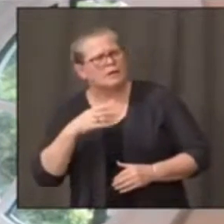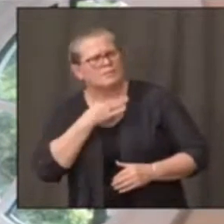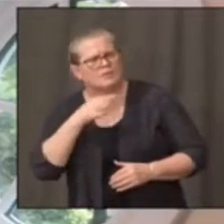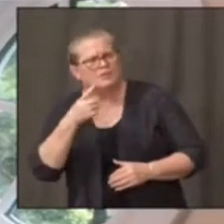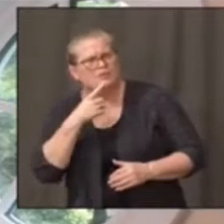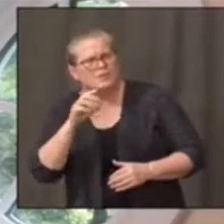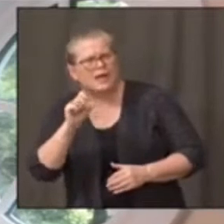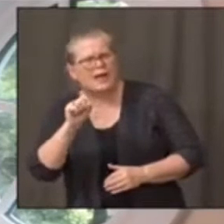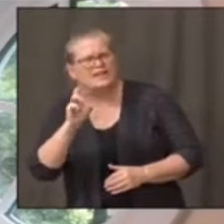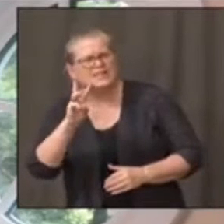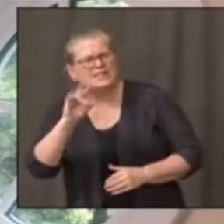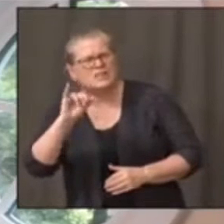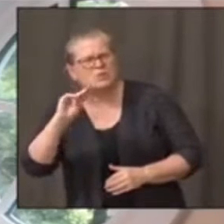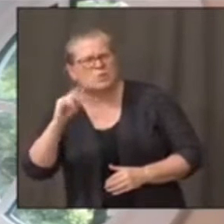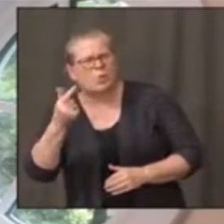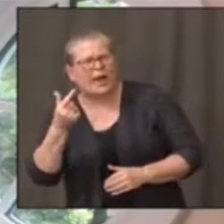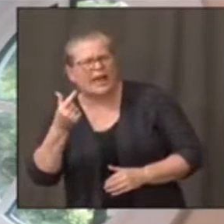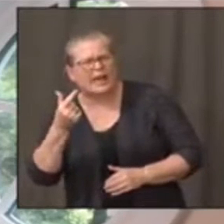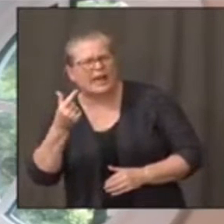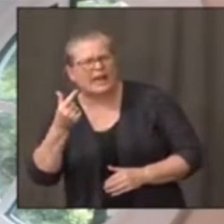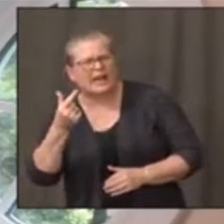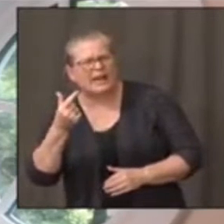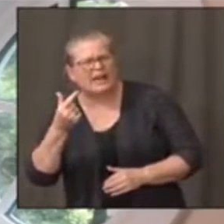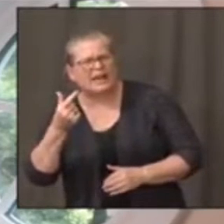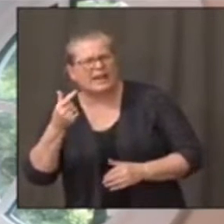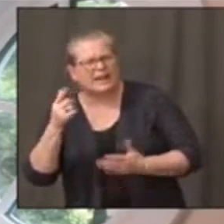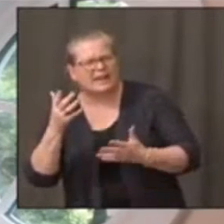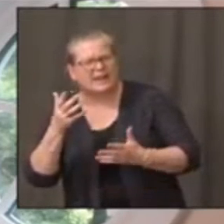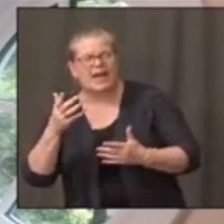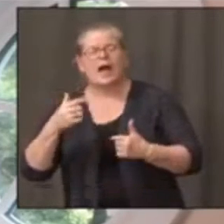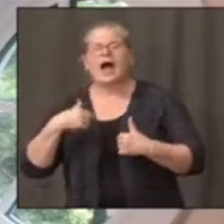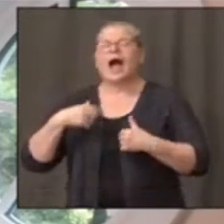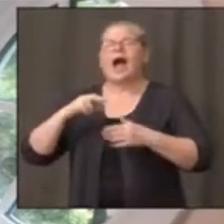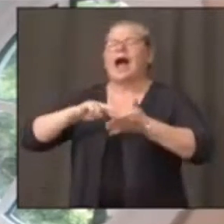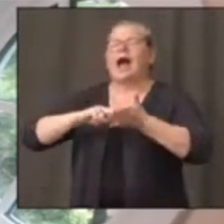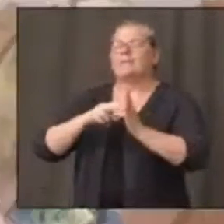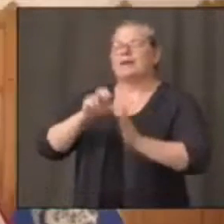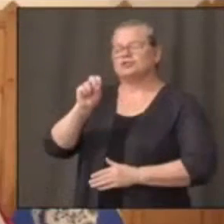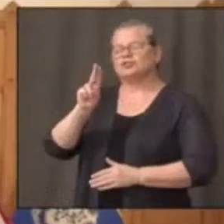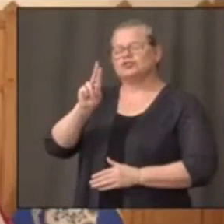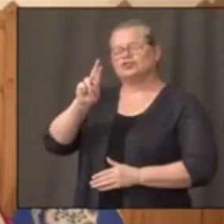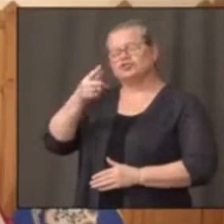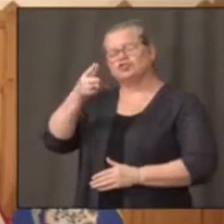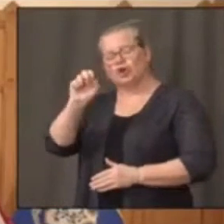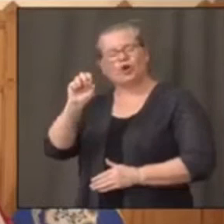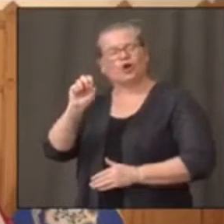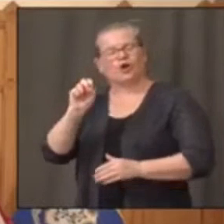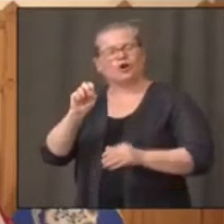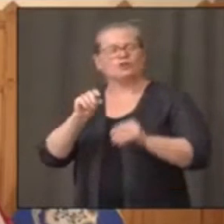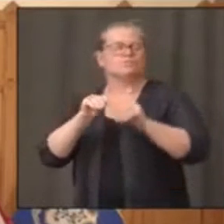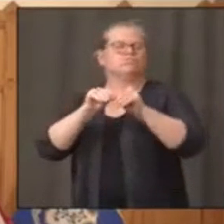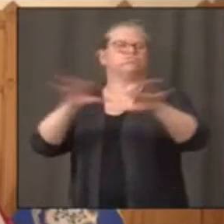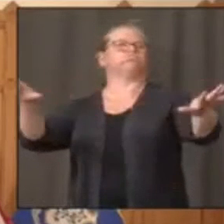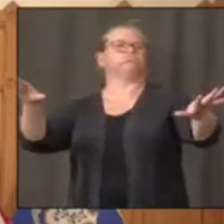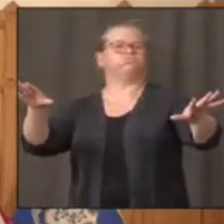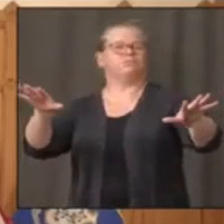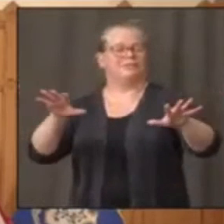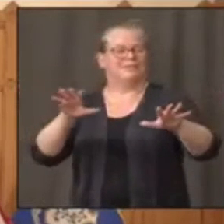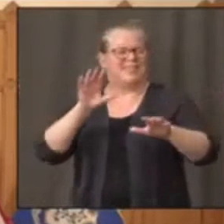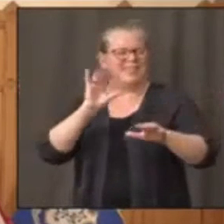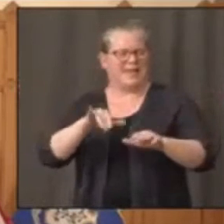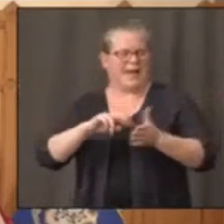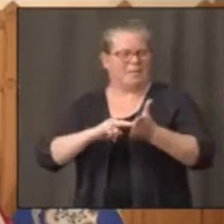Surge capacity, yes. Okay, surge capacity. I get that. All right. Thank you very much, Doctor. I appreciate it. The Connecticut Mirror.